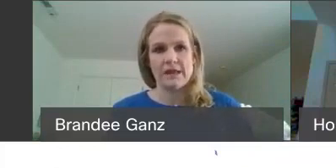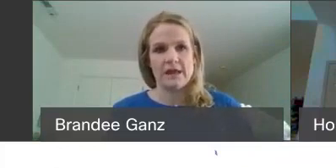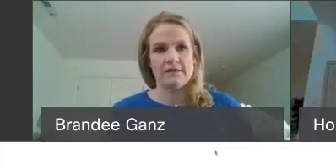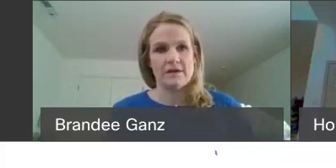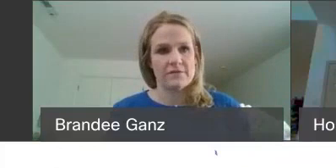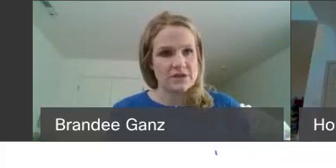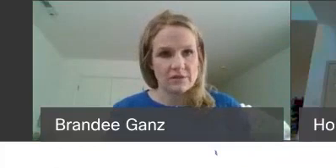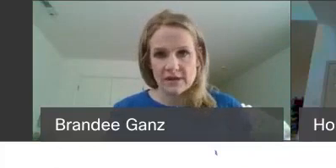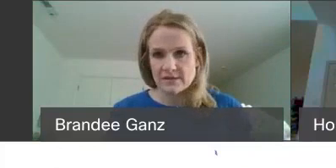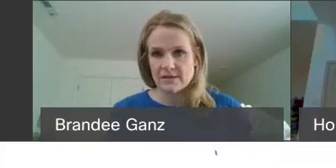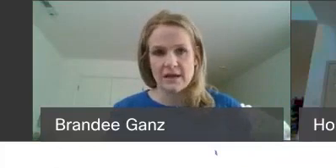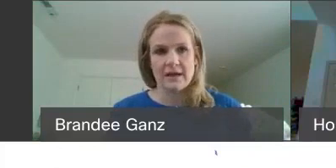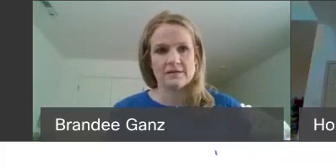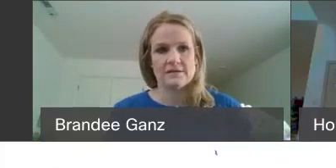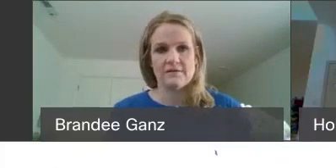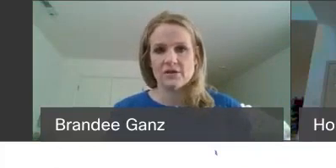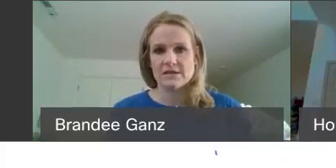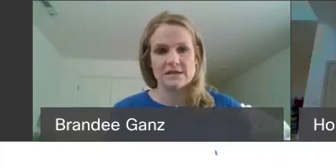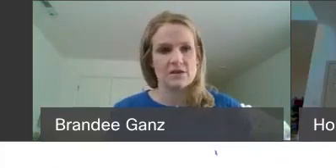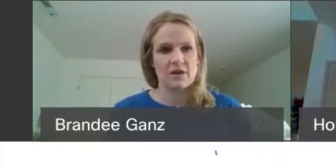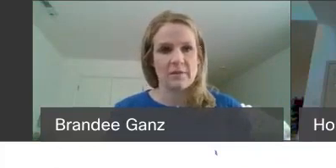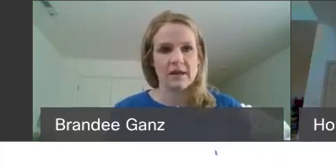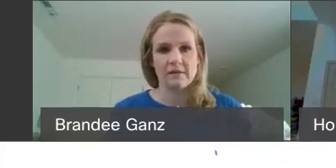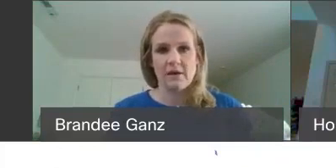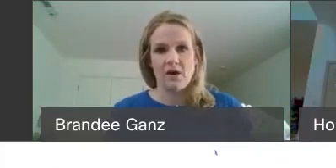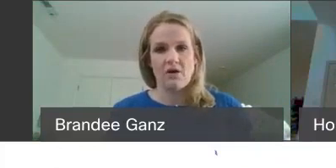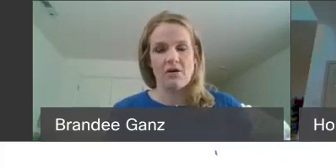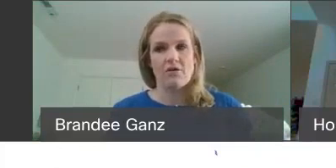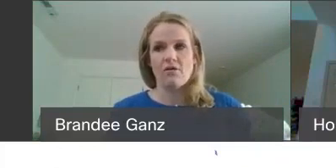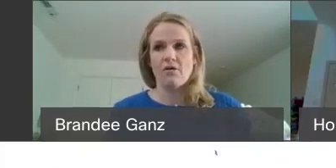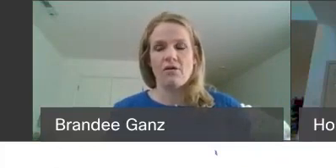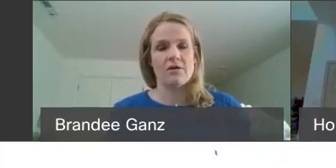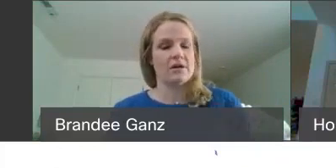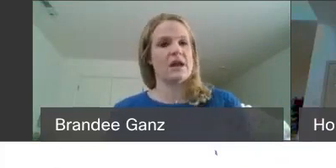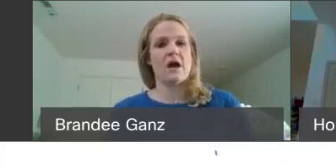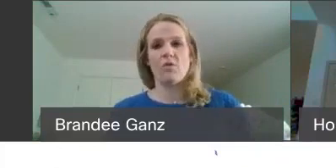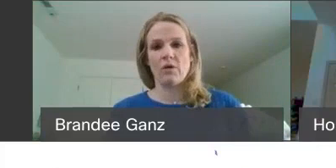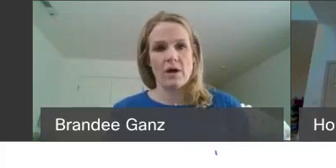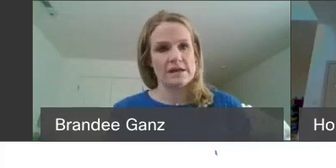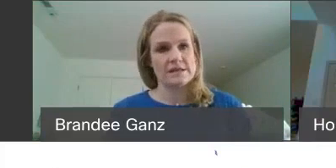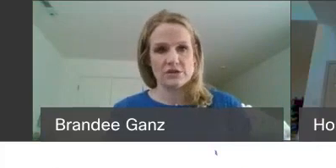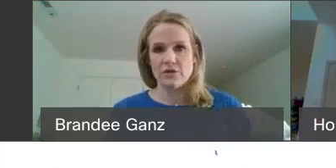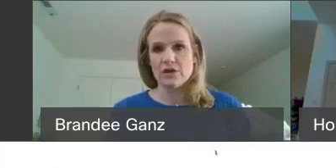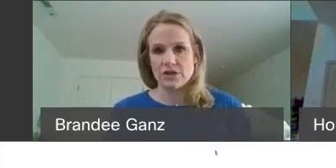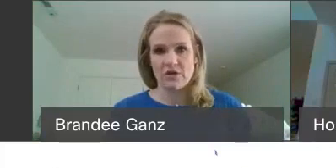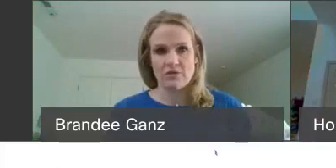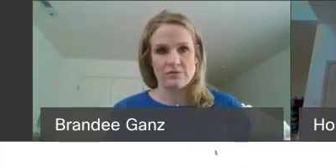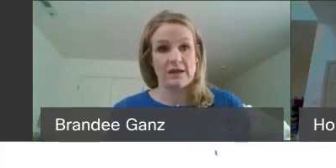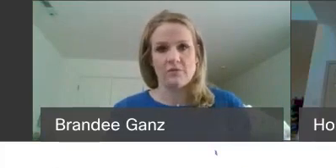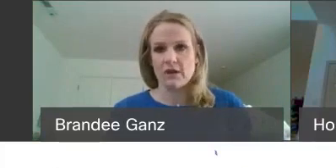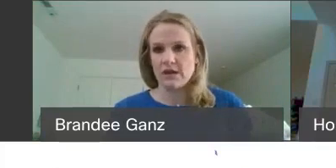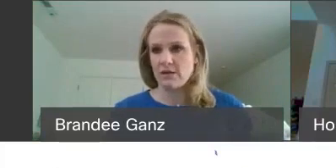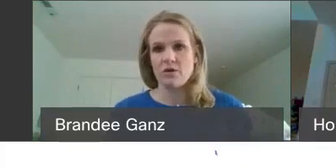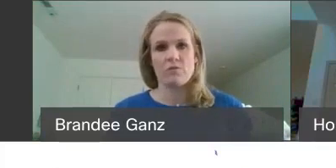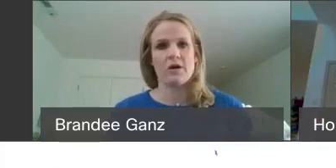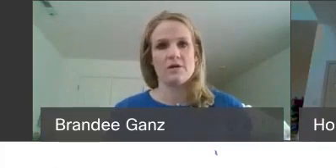but the phishing threats and the various things that are coming in are not what it was 2 years ago, not